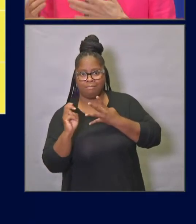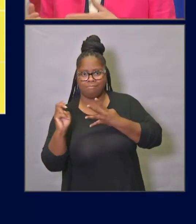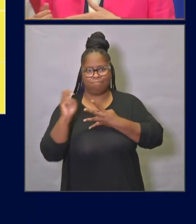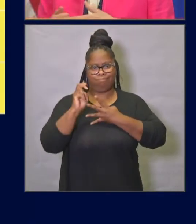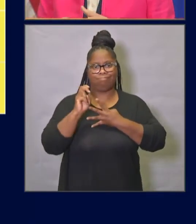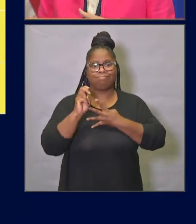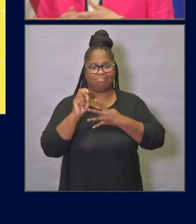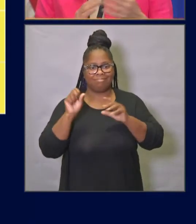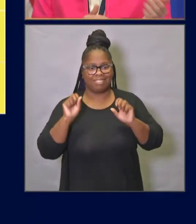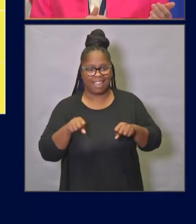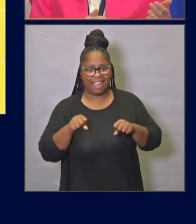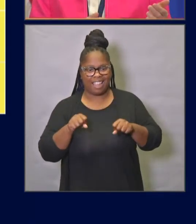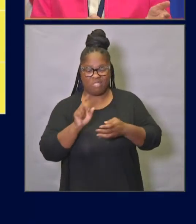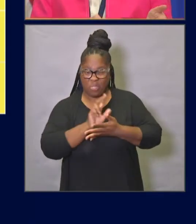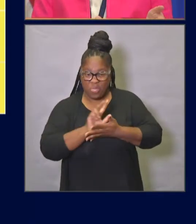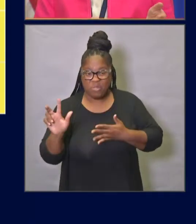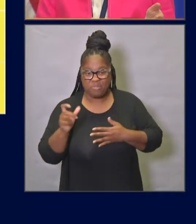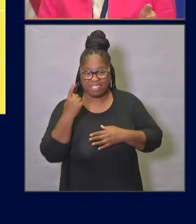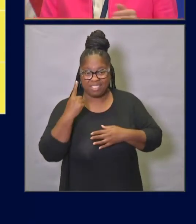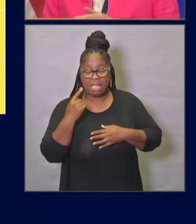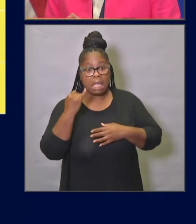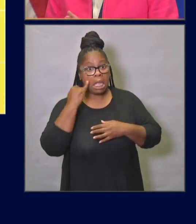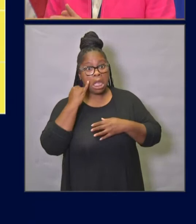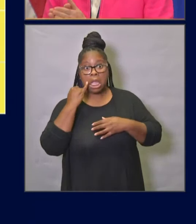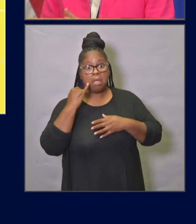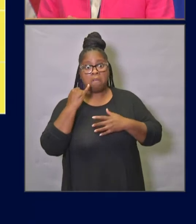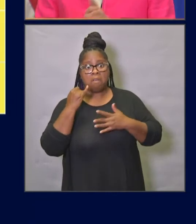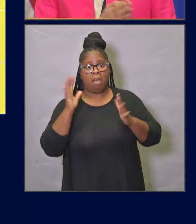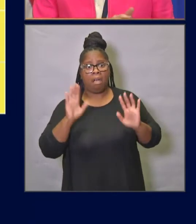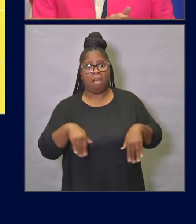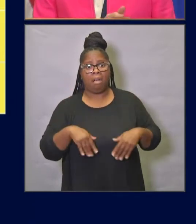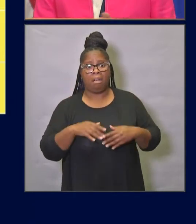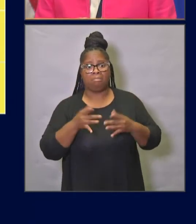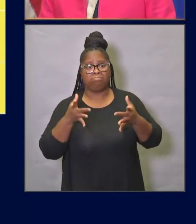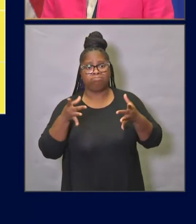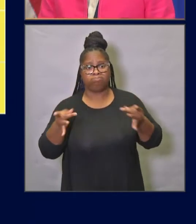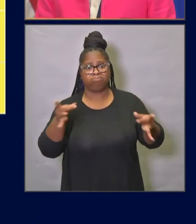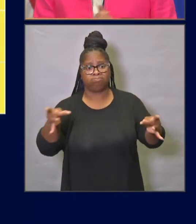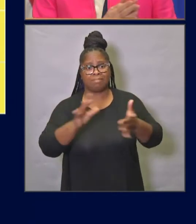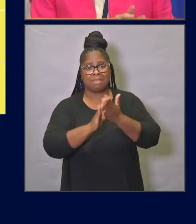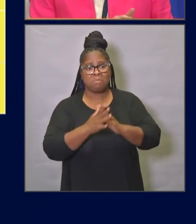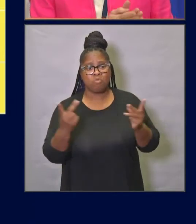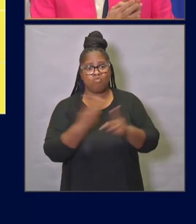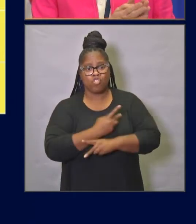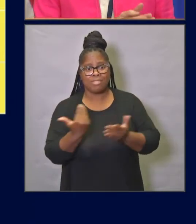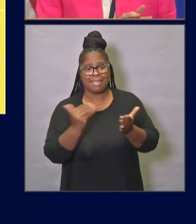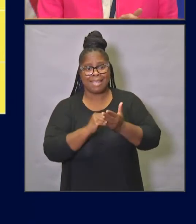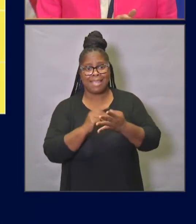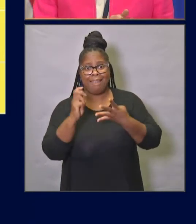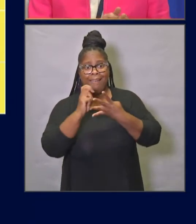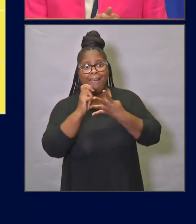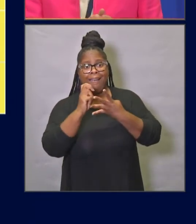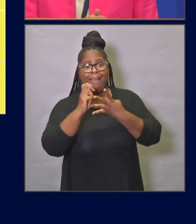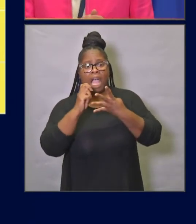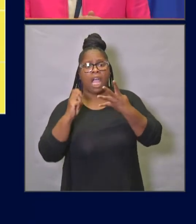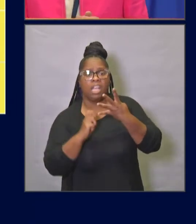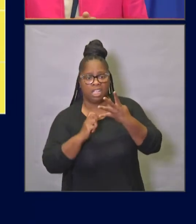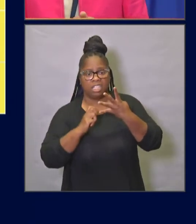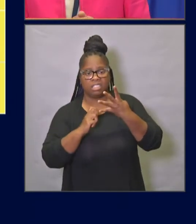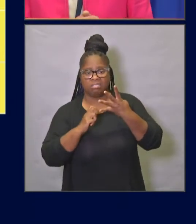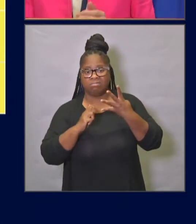changes such that you have increased community transmission, you can in fact move back to a lower